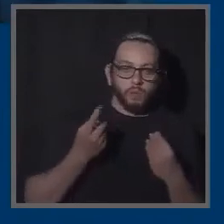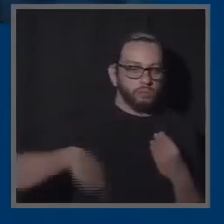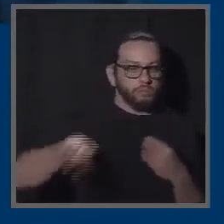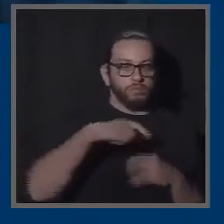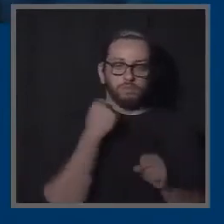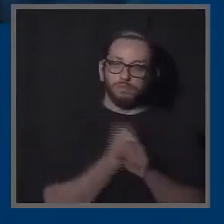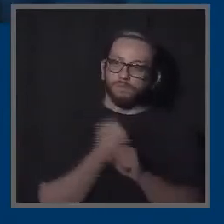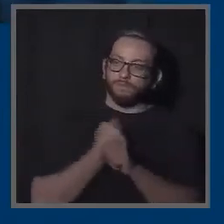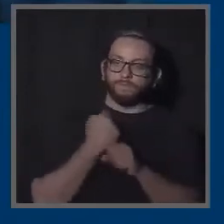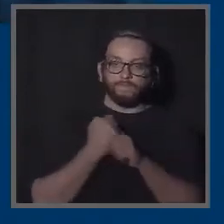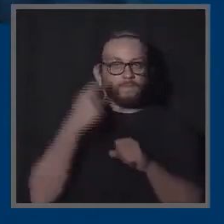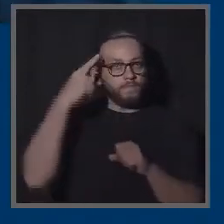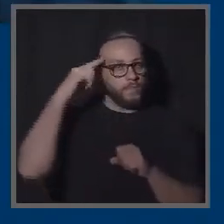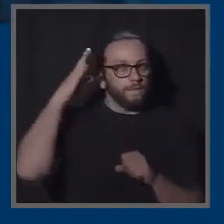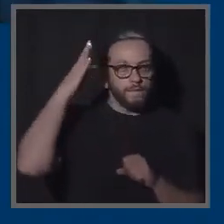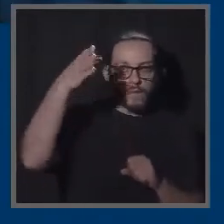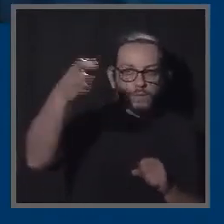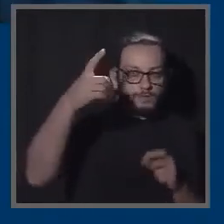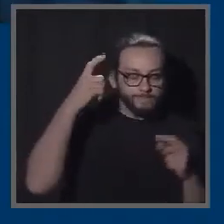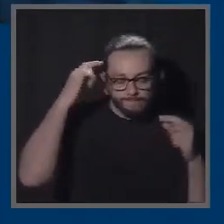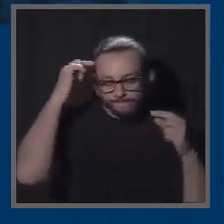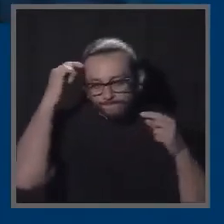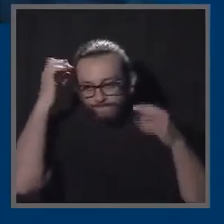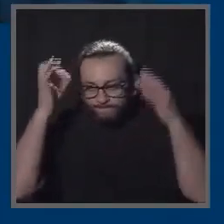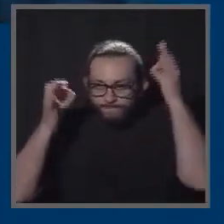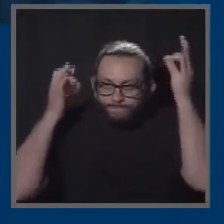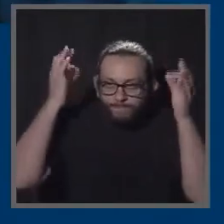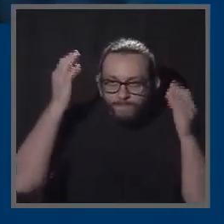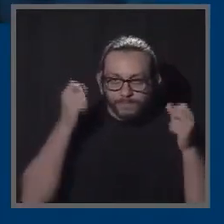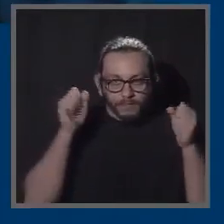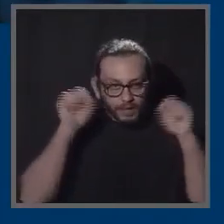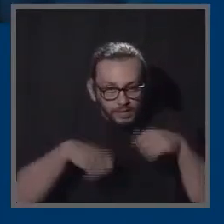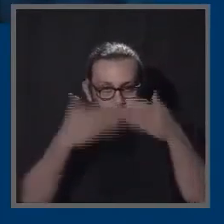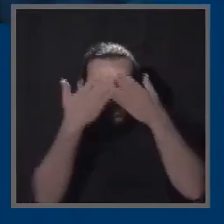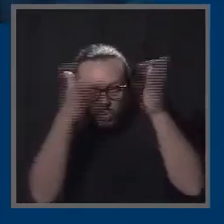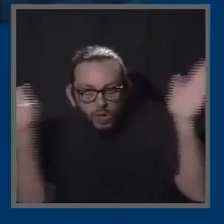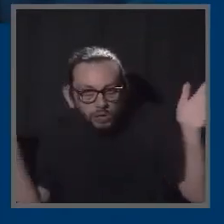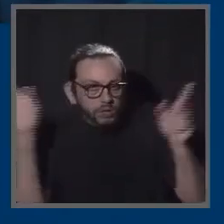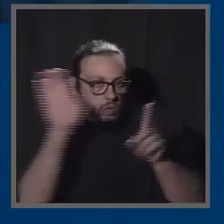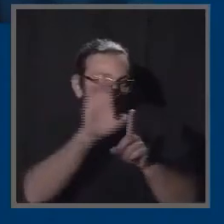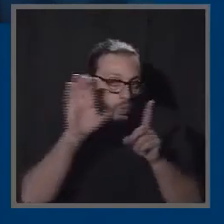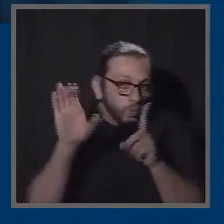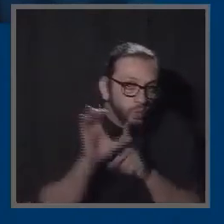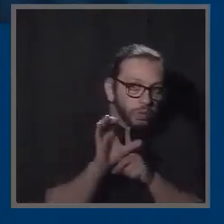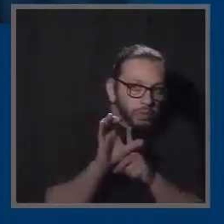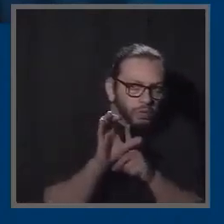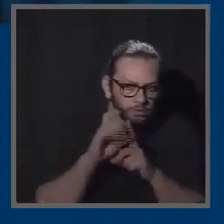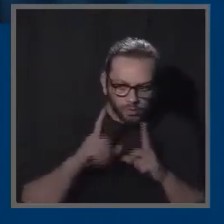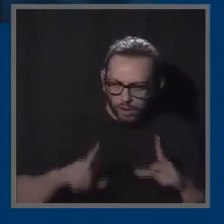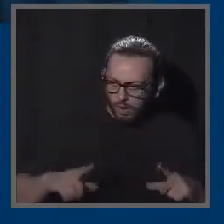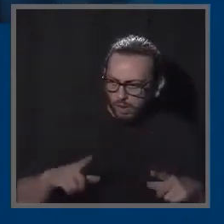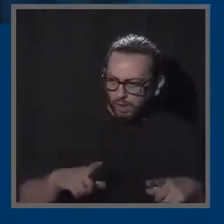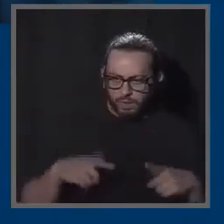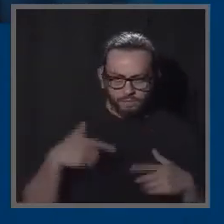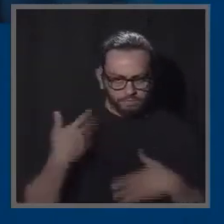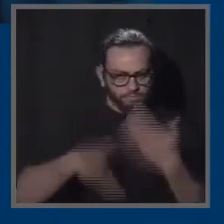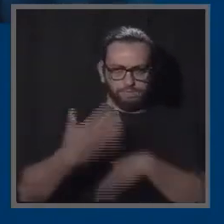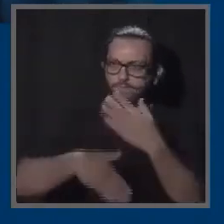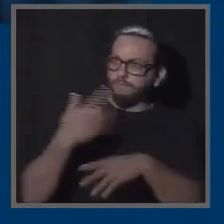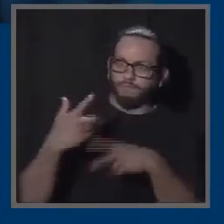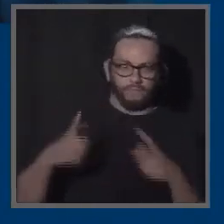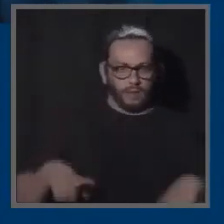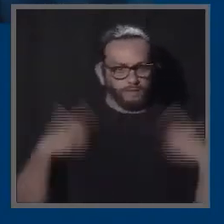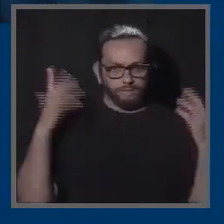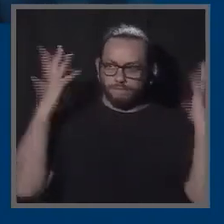future and making this cultural democracy really alive and revitalizing for our